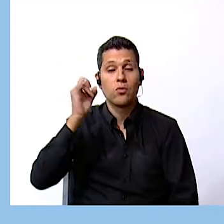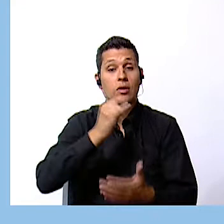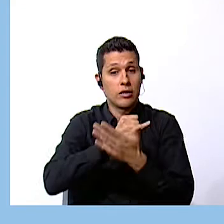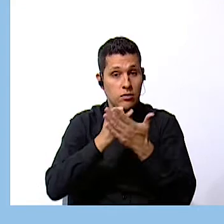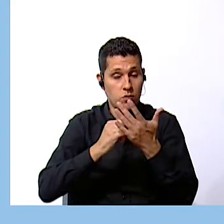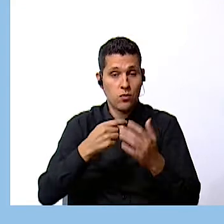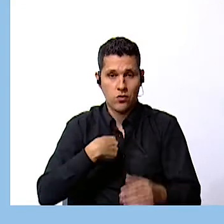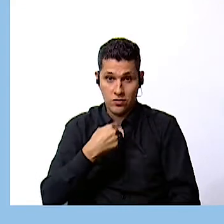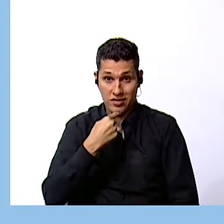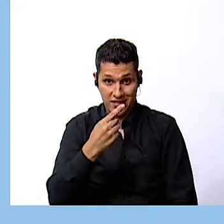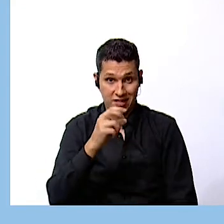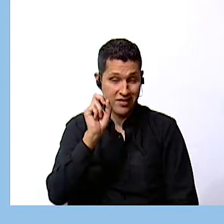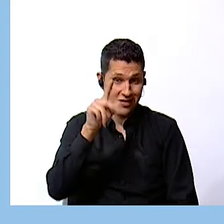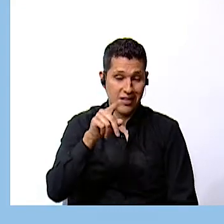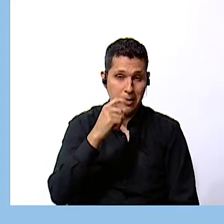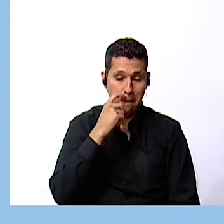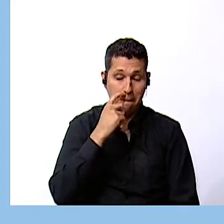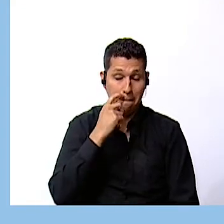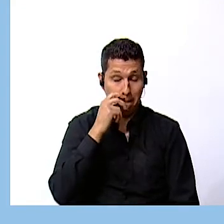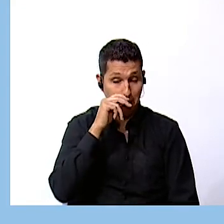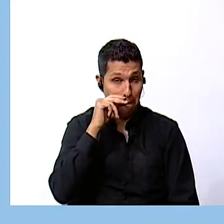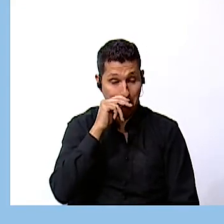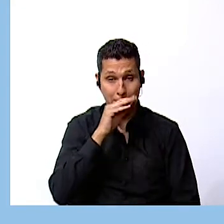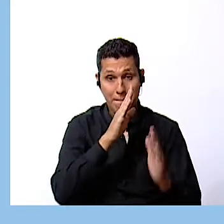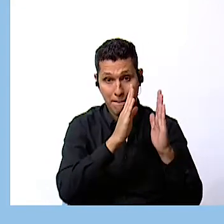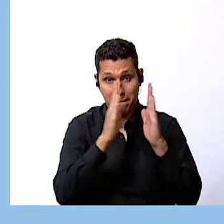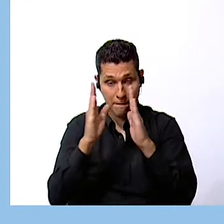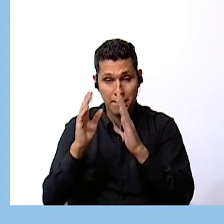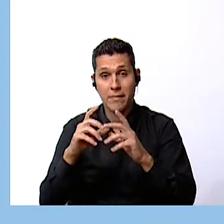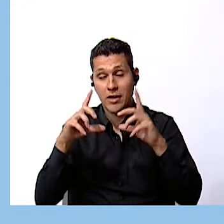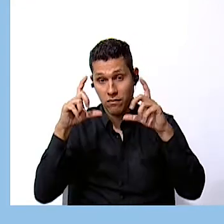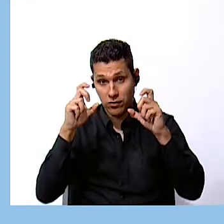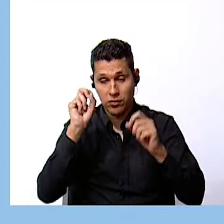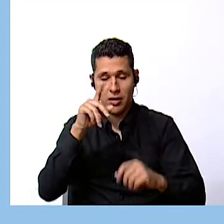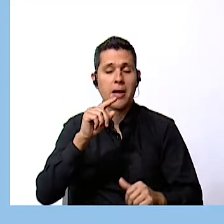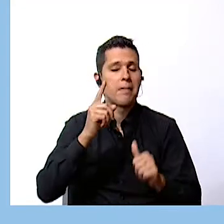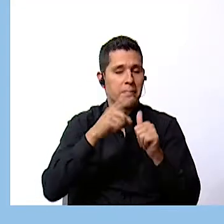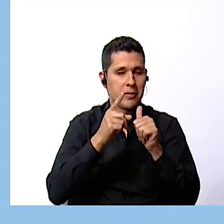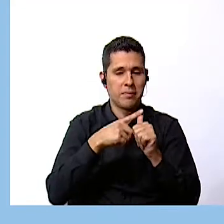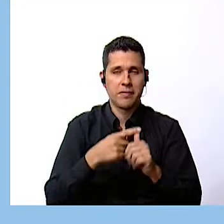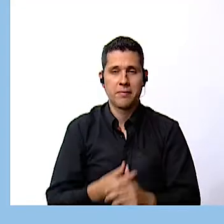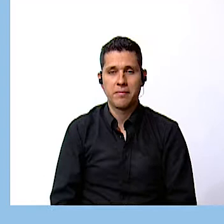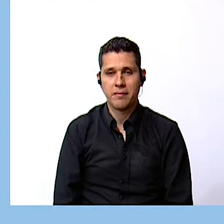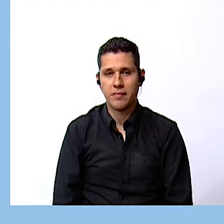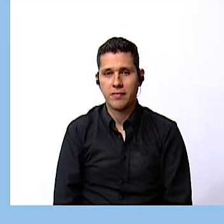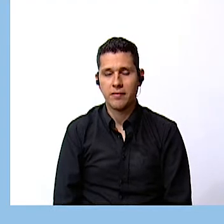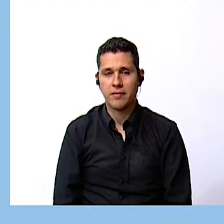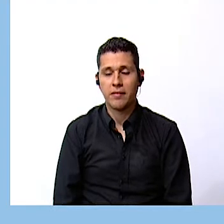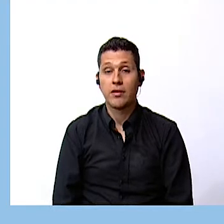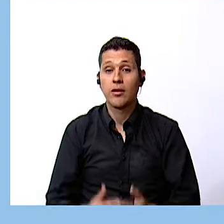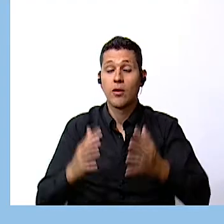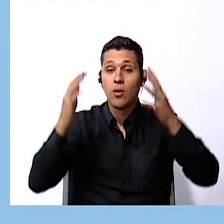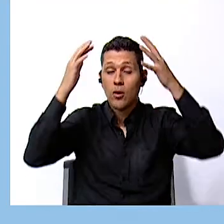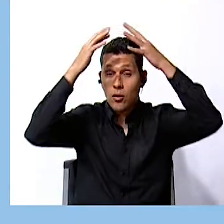diga. Vamos a ordenar estas imágenes, ¿ok? Viene la primera. Cover your head. María, what